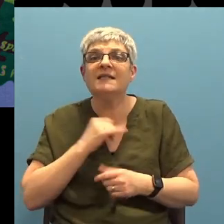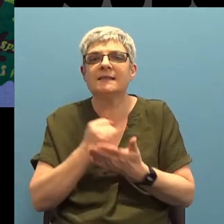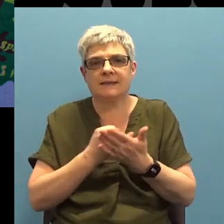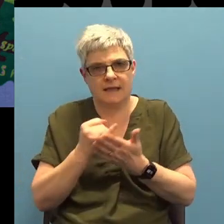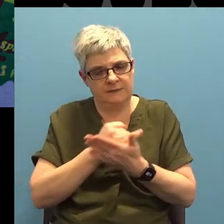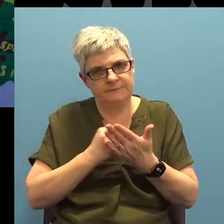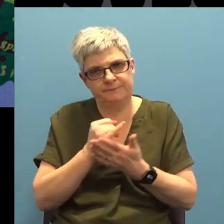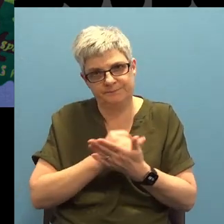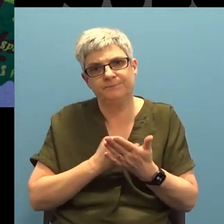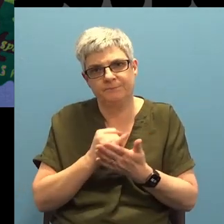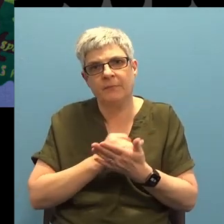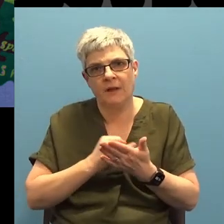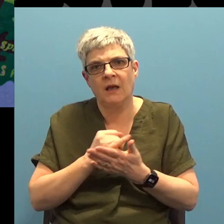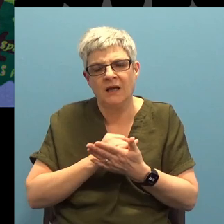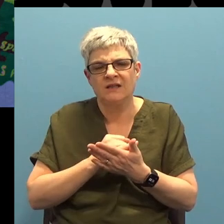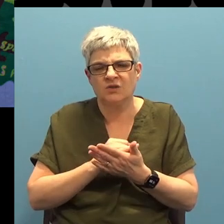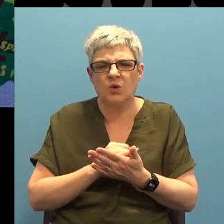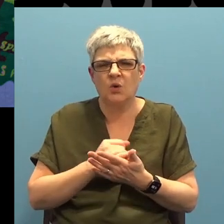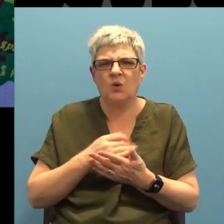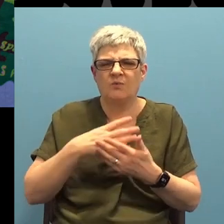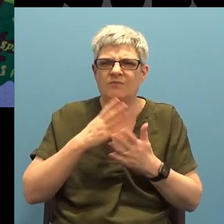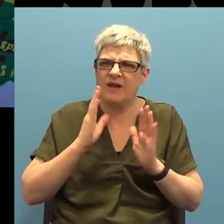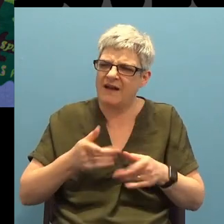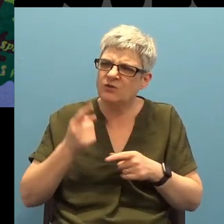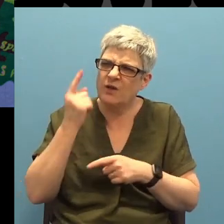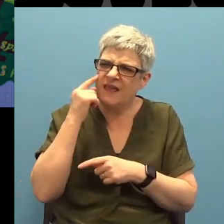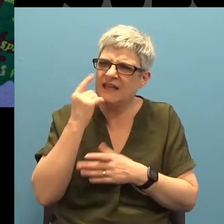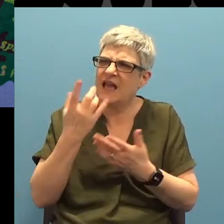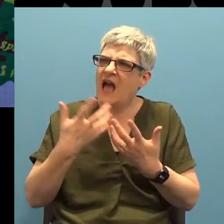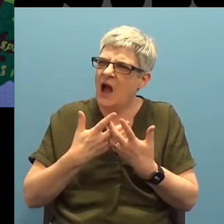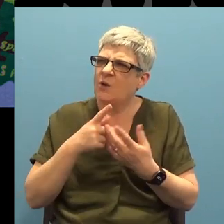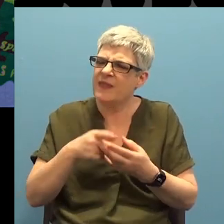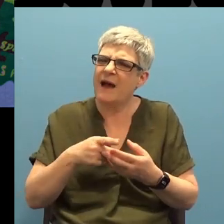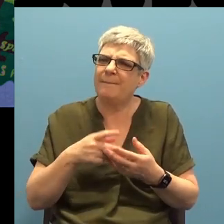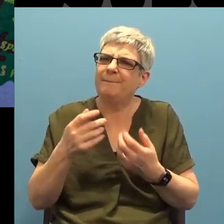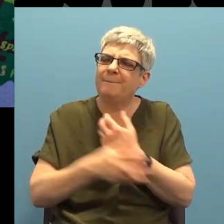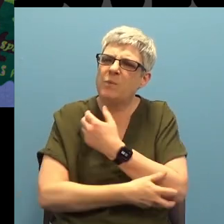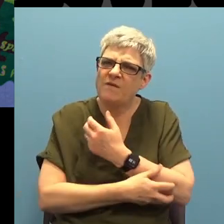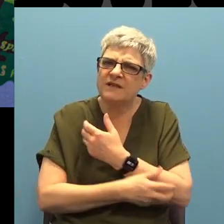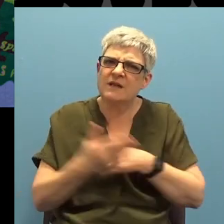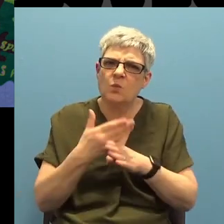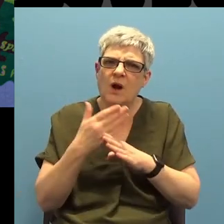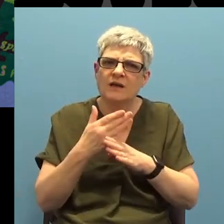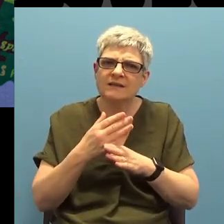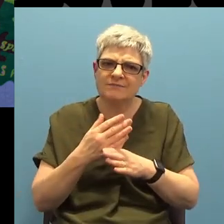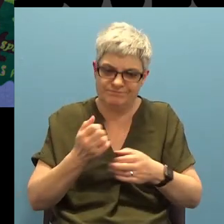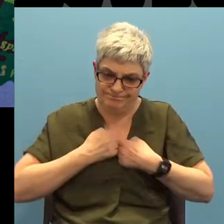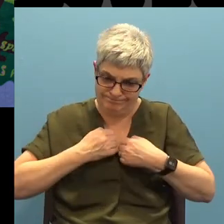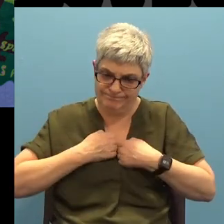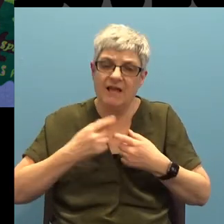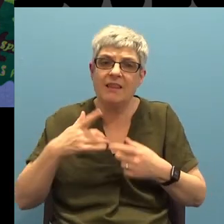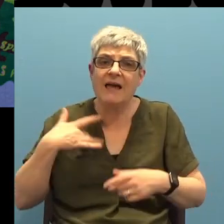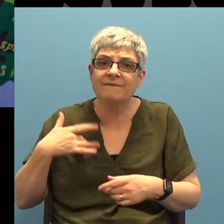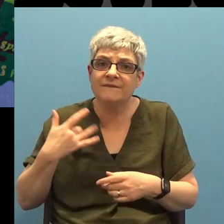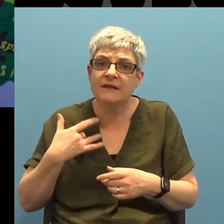So we need to turn our attention to how poverty works, that poverty works in our own lives.